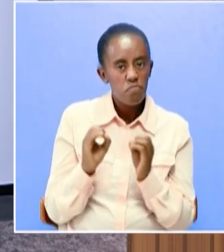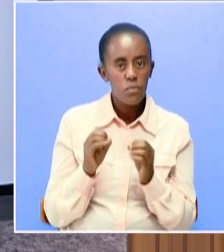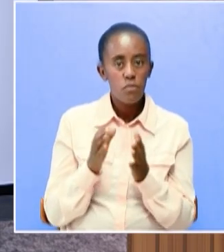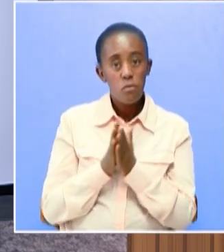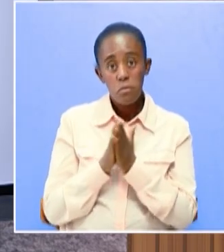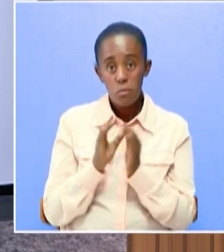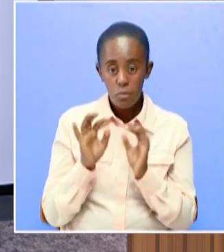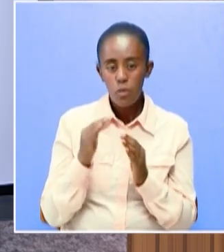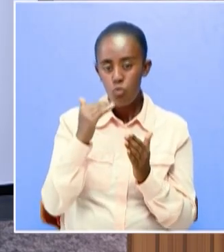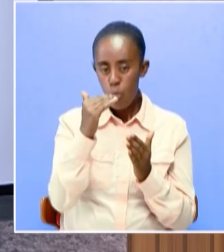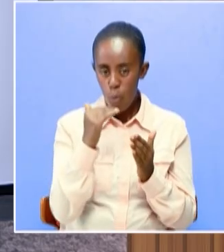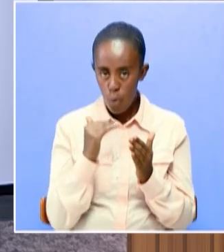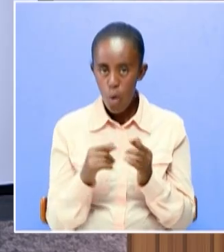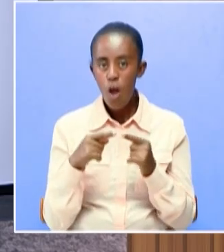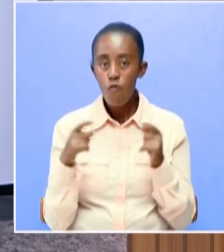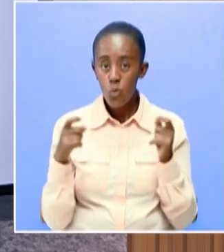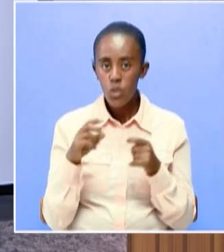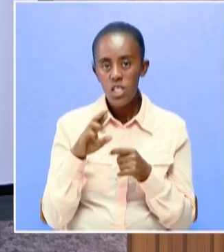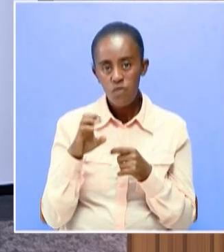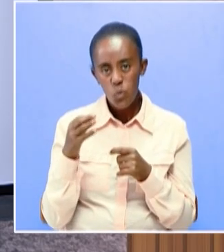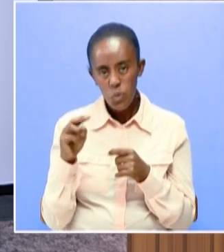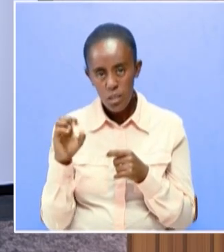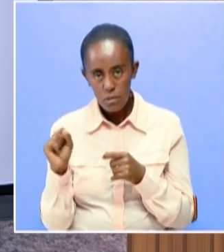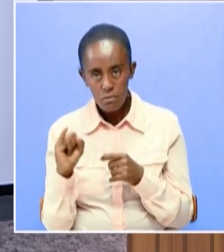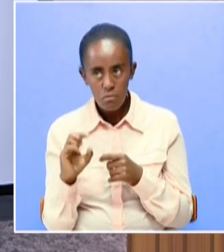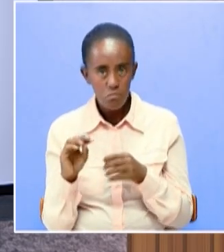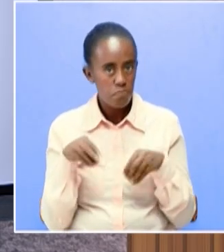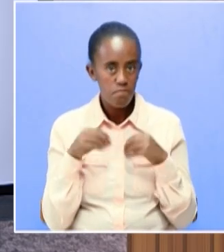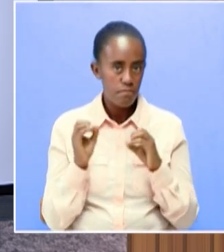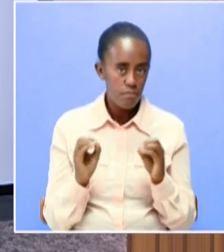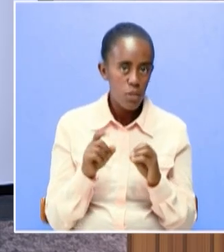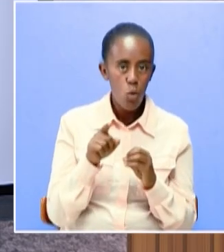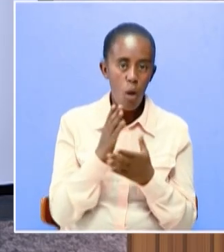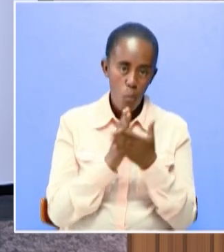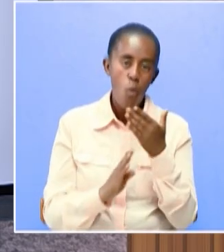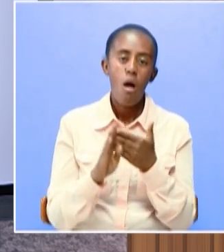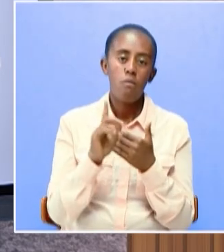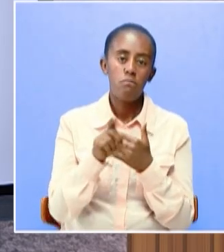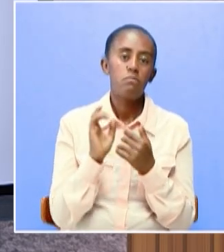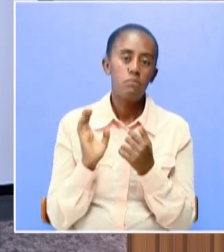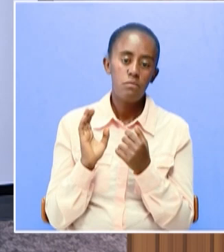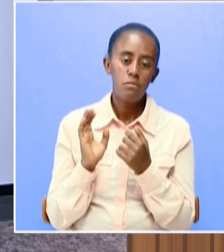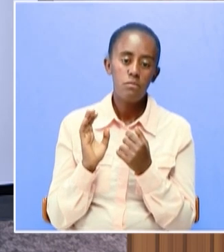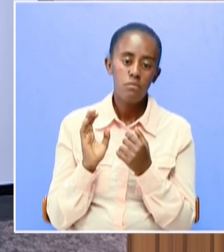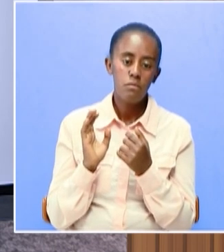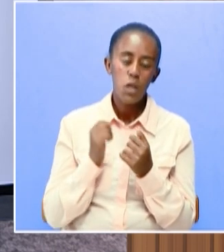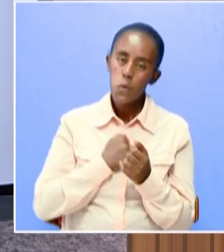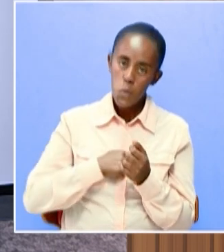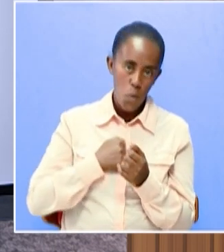ways. As much as possible, it is better if you are polite. Okay?